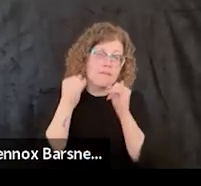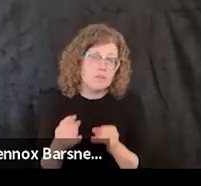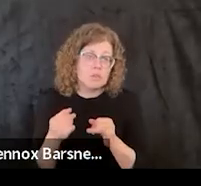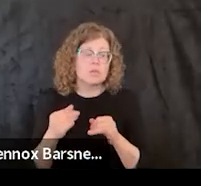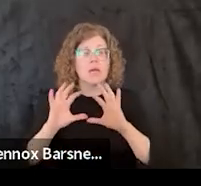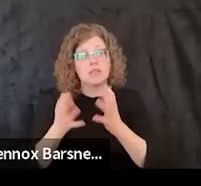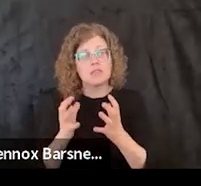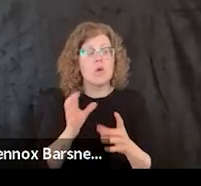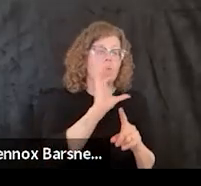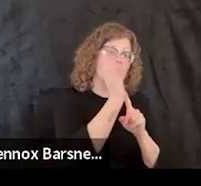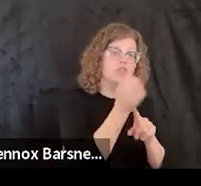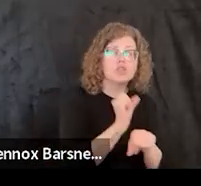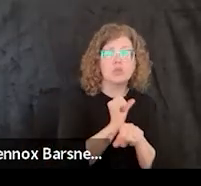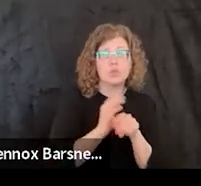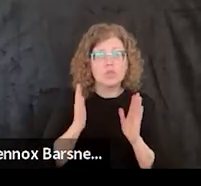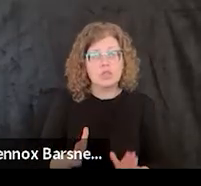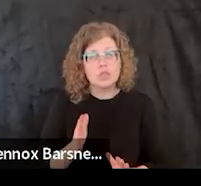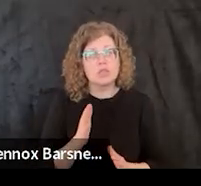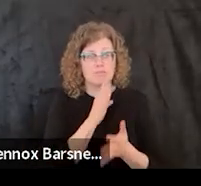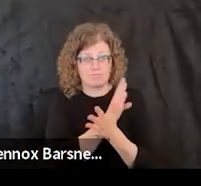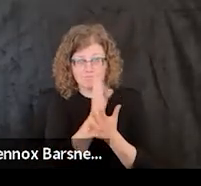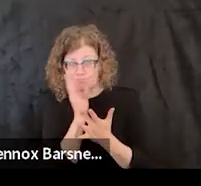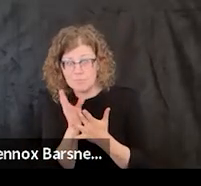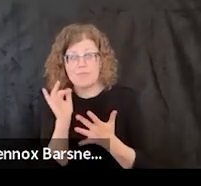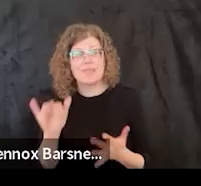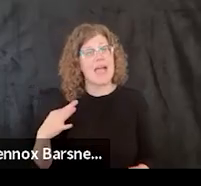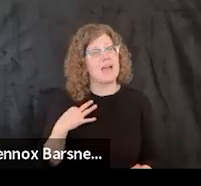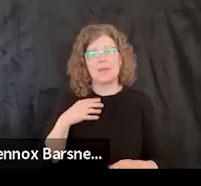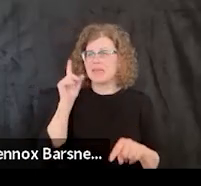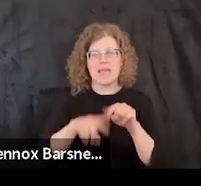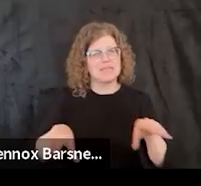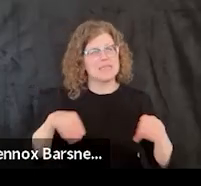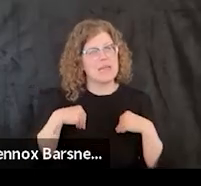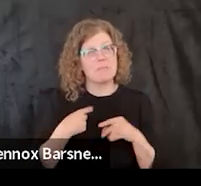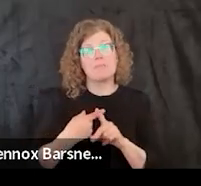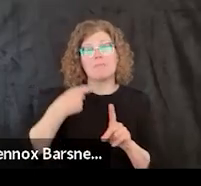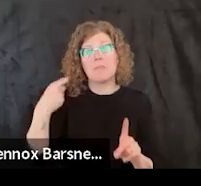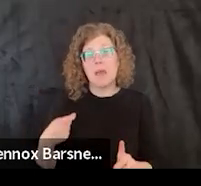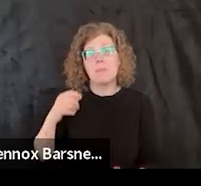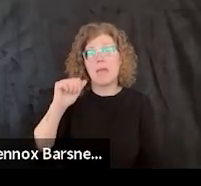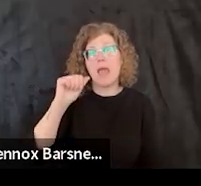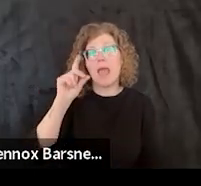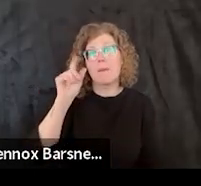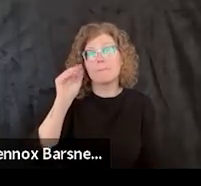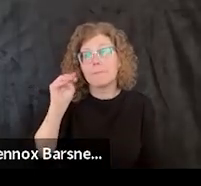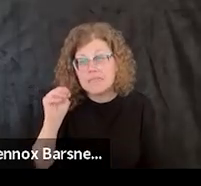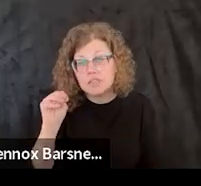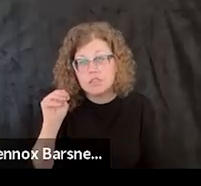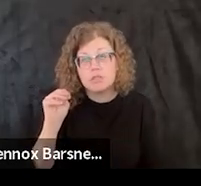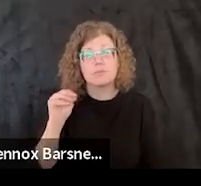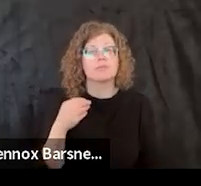this program cannot accept applications from arts administrators, agents, or managers, production